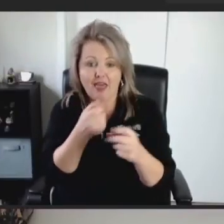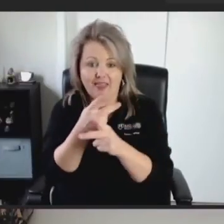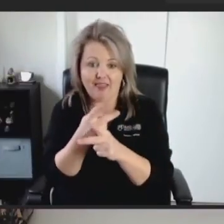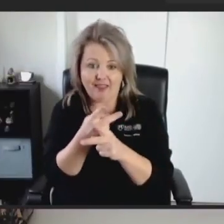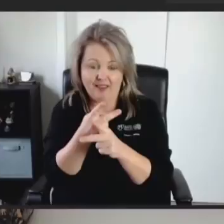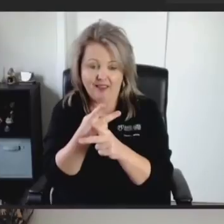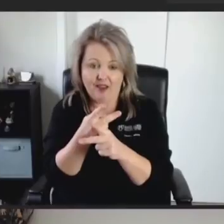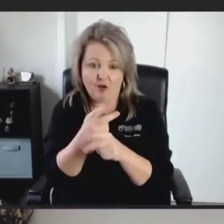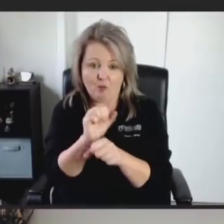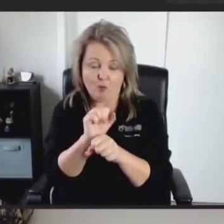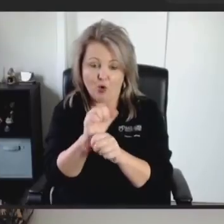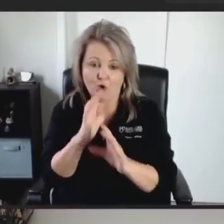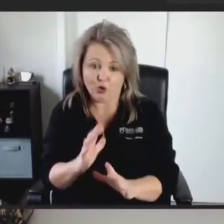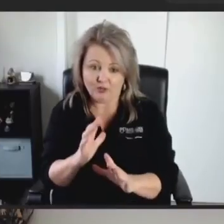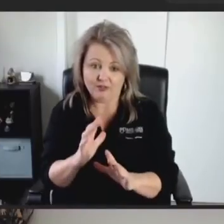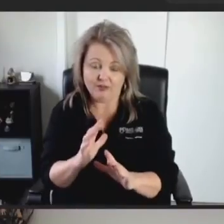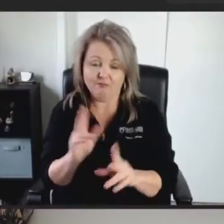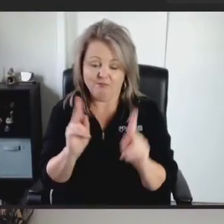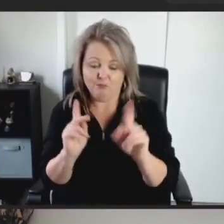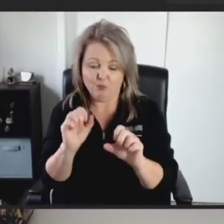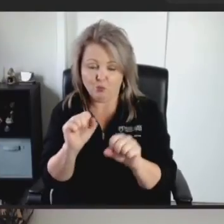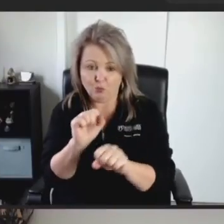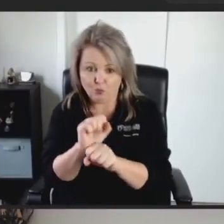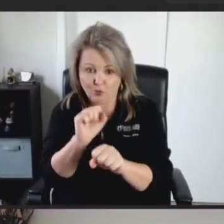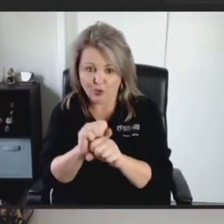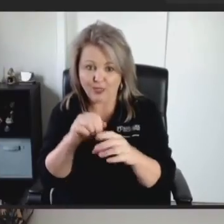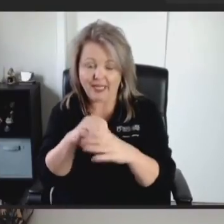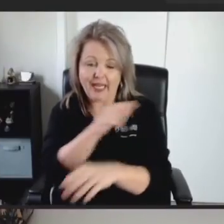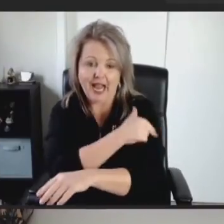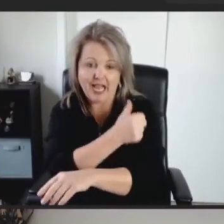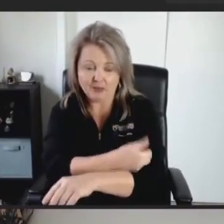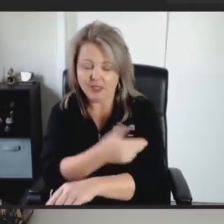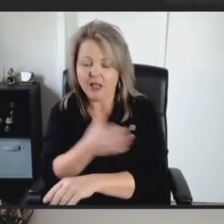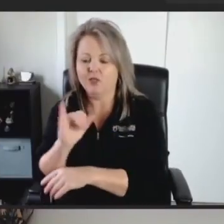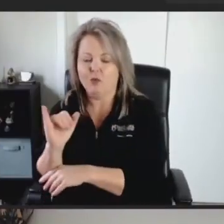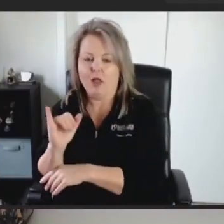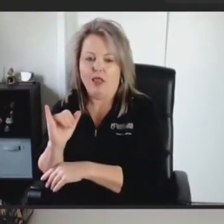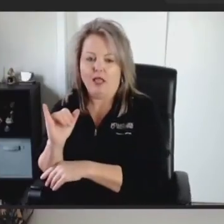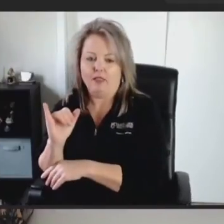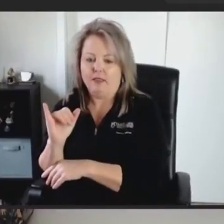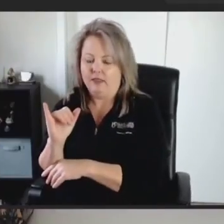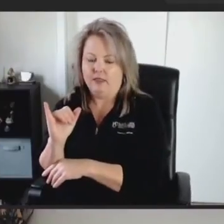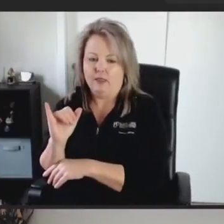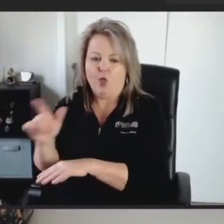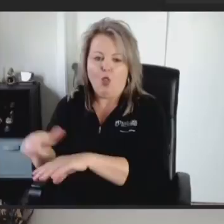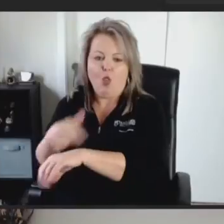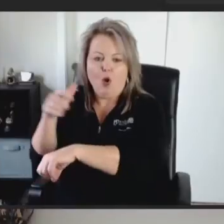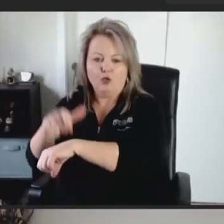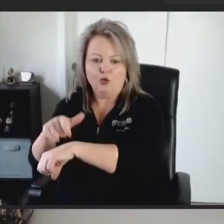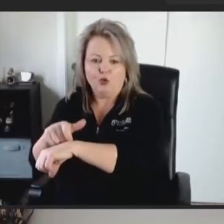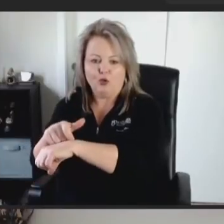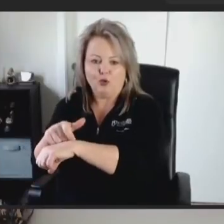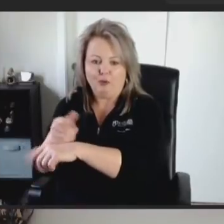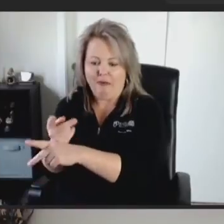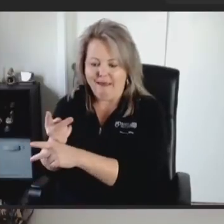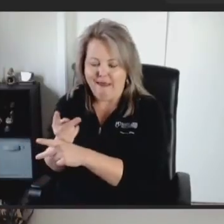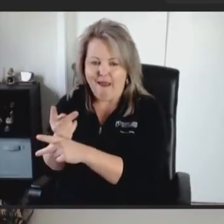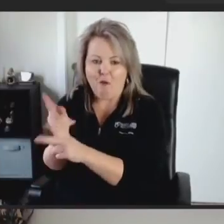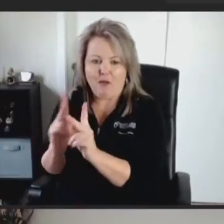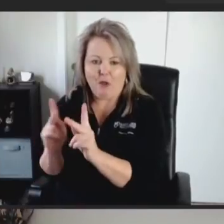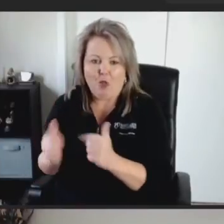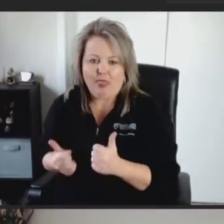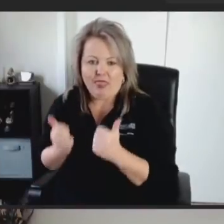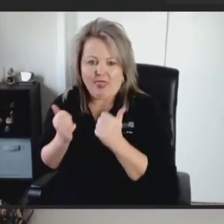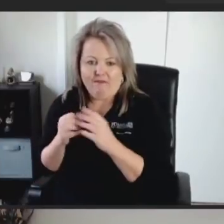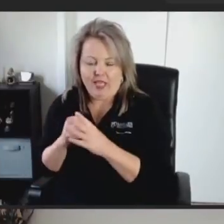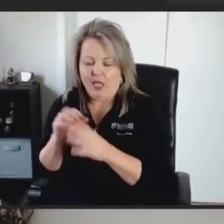and as well long-term care residents. But the numbers of doses in